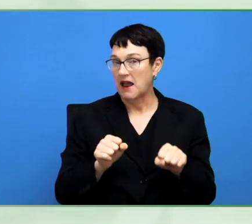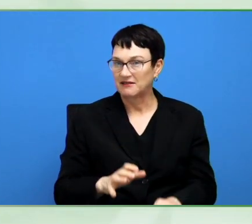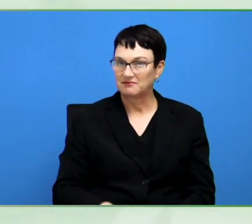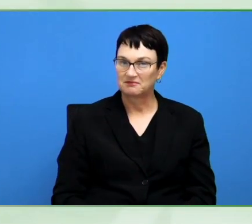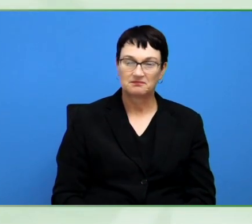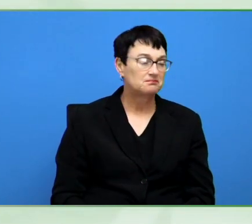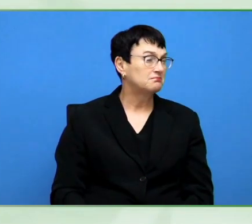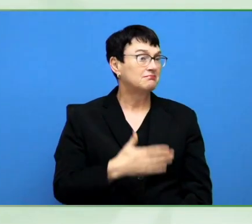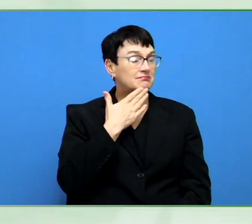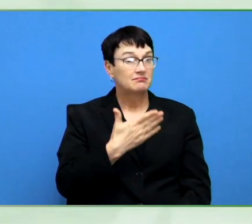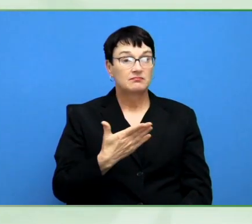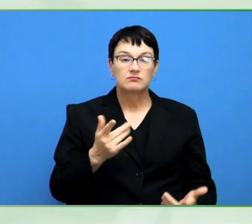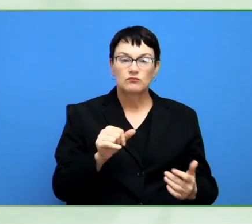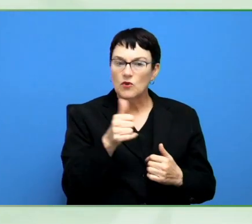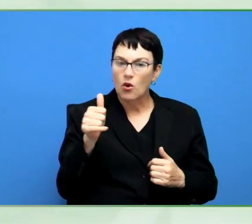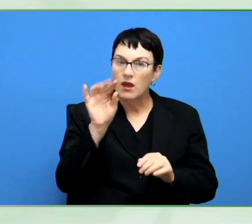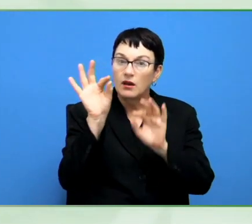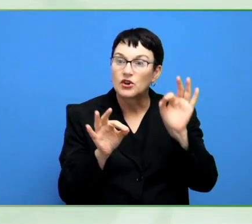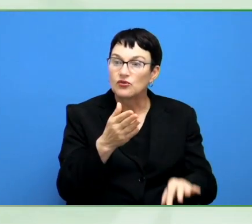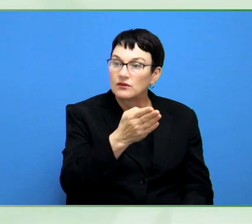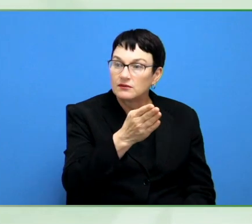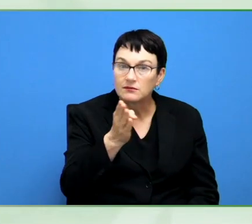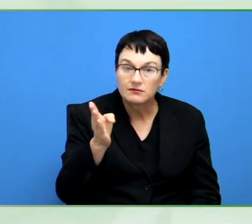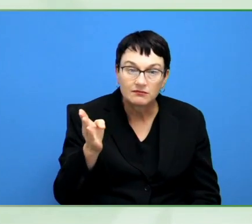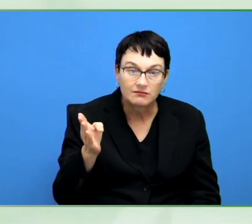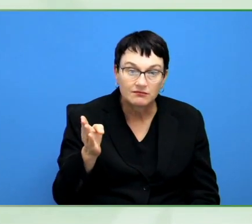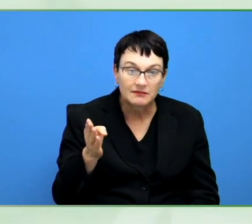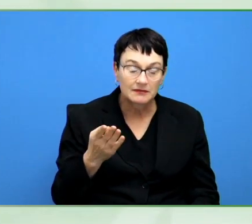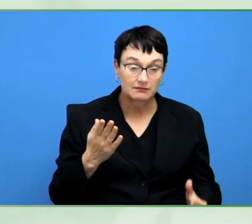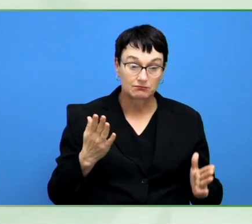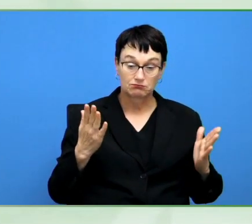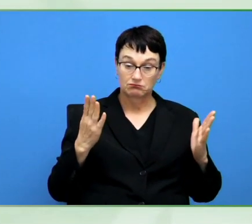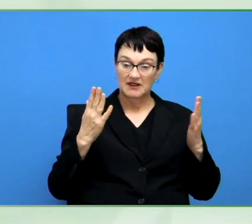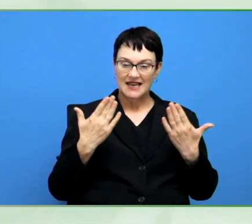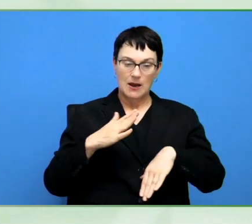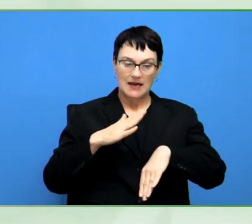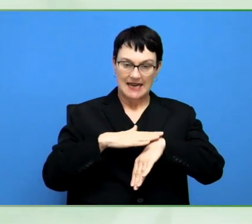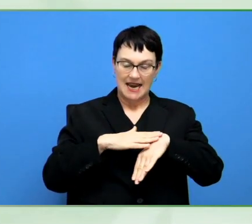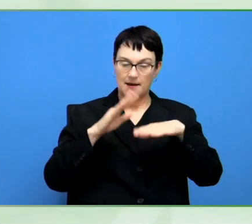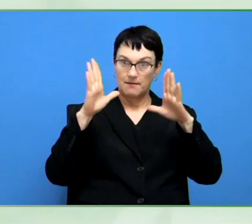Any more questions? We're going towards the end of the session, but there is still some time.